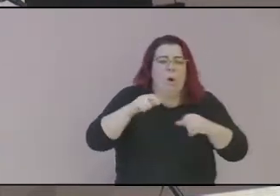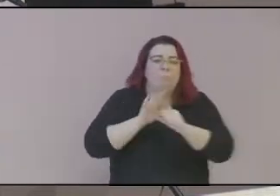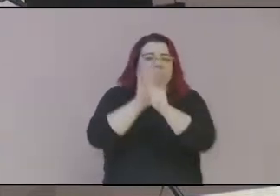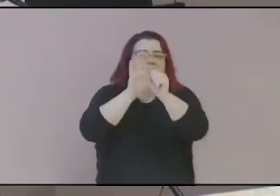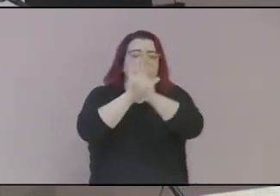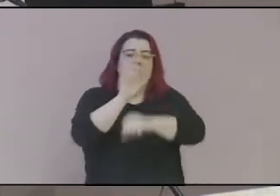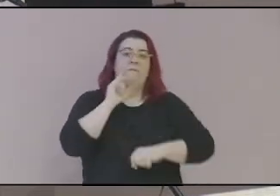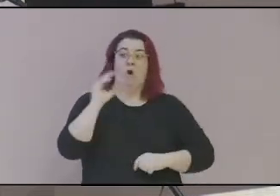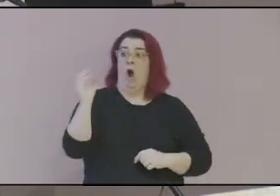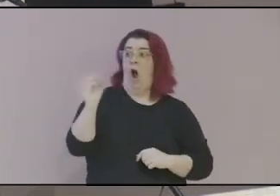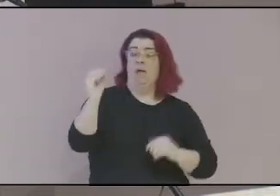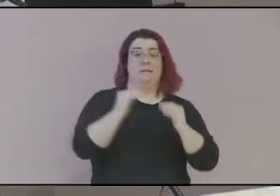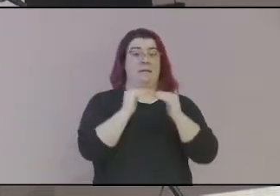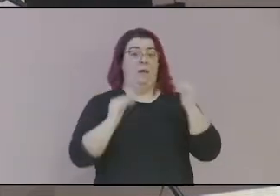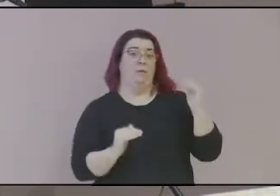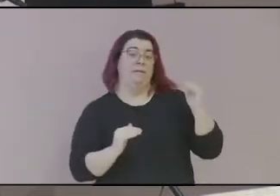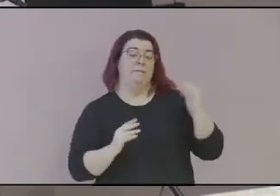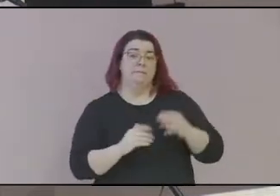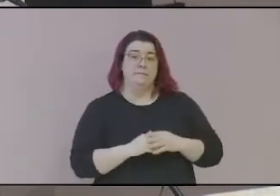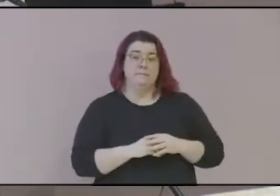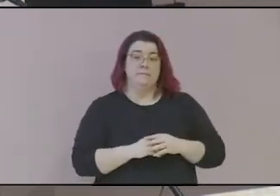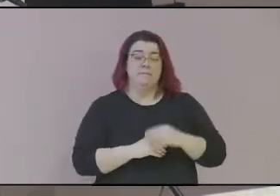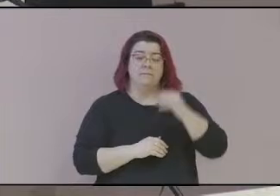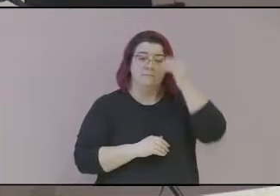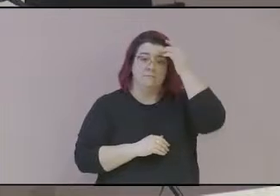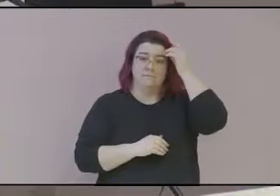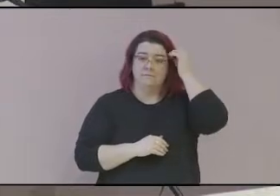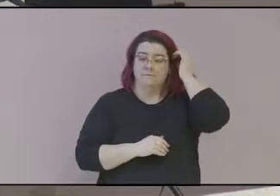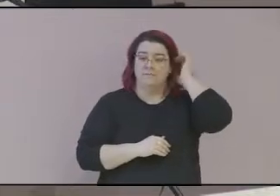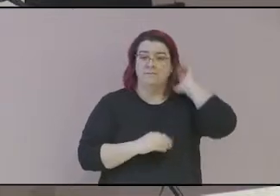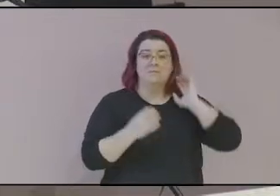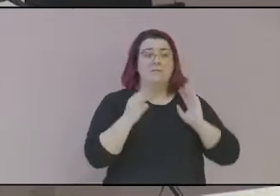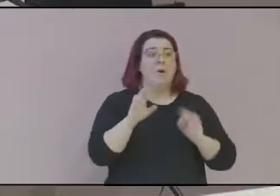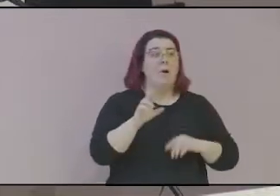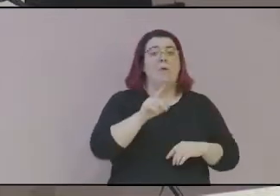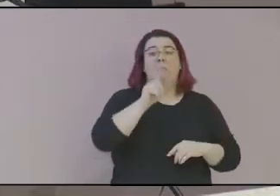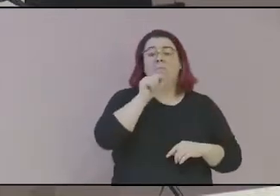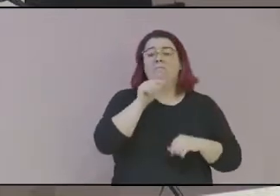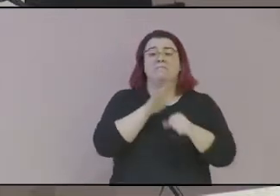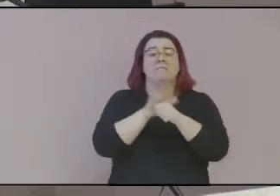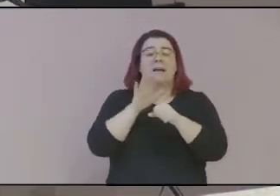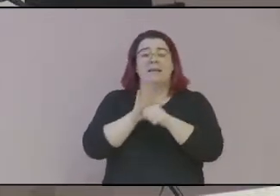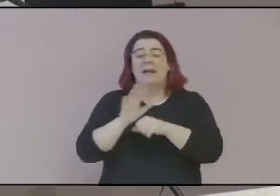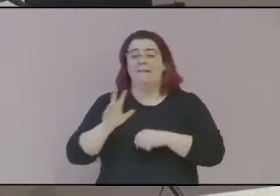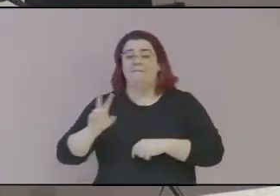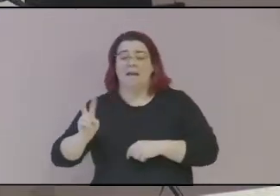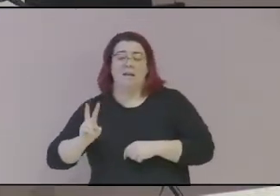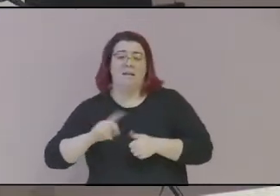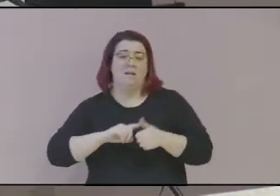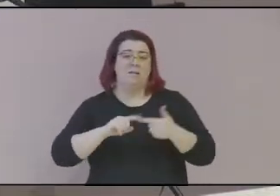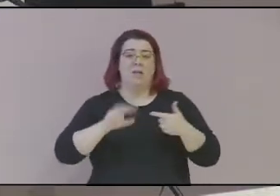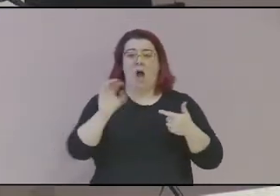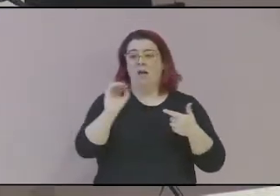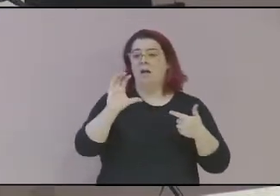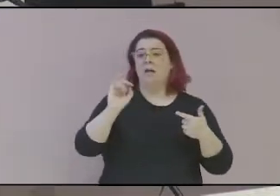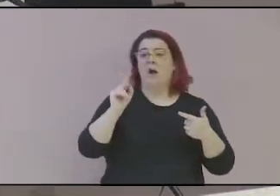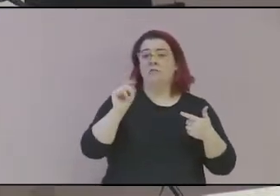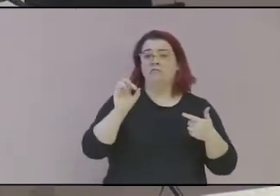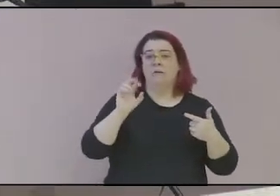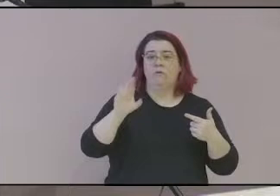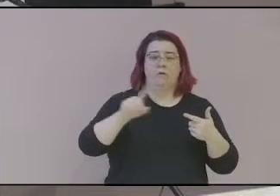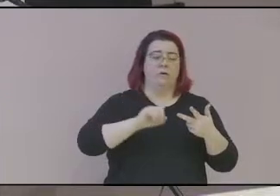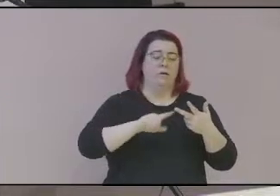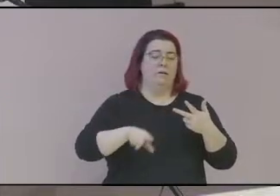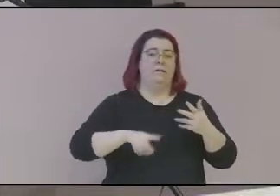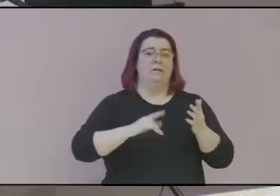possible? Or around the limited unequal availability of ventilators, oxygen concentrators, disposables, and even